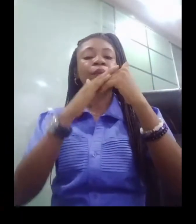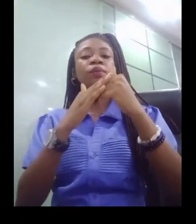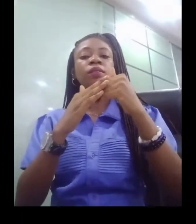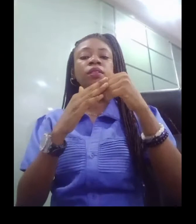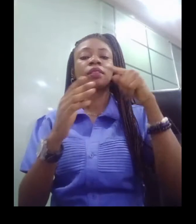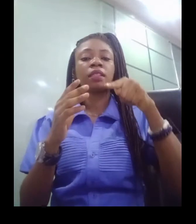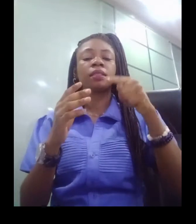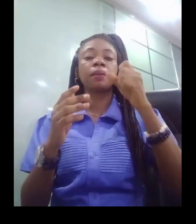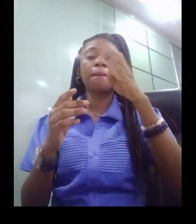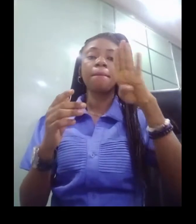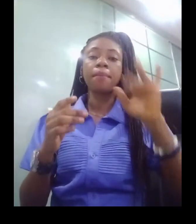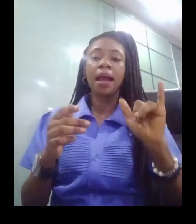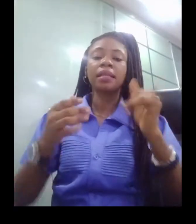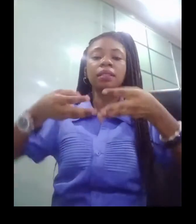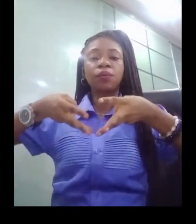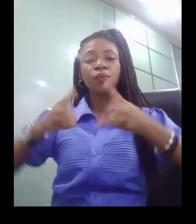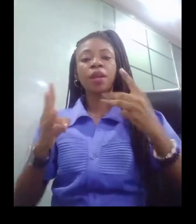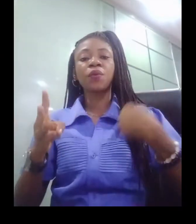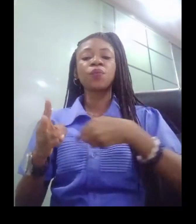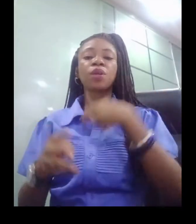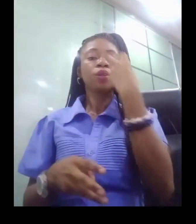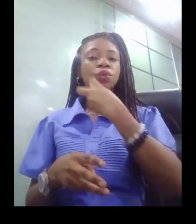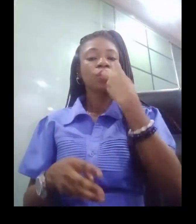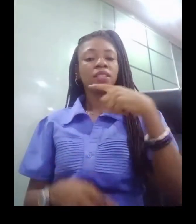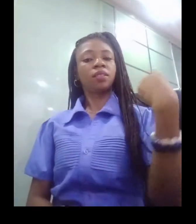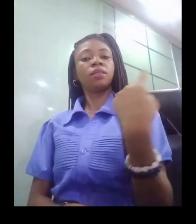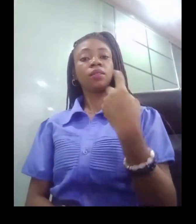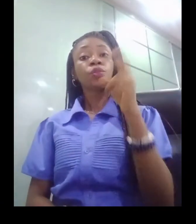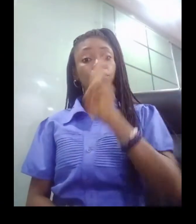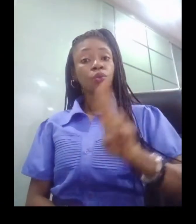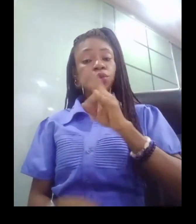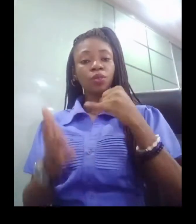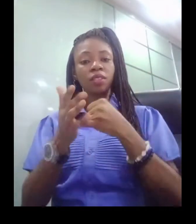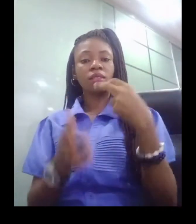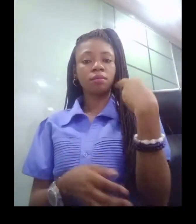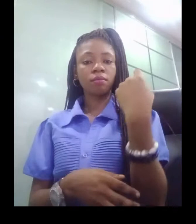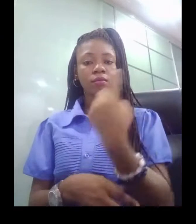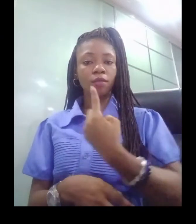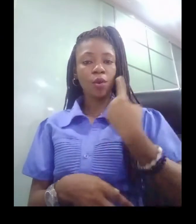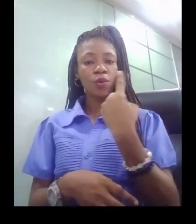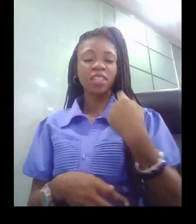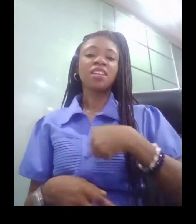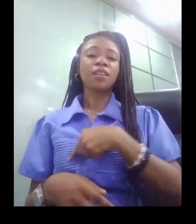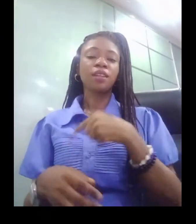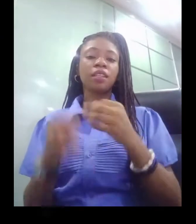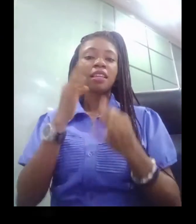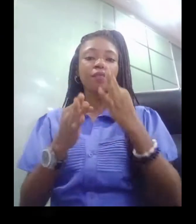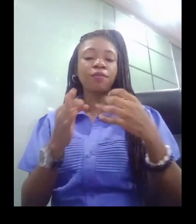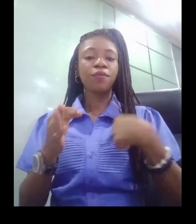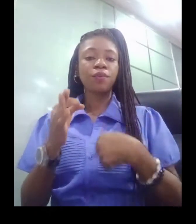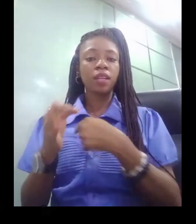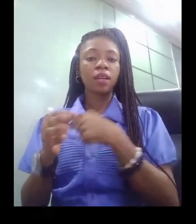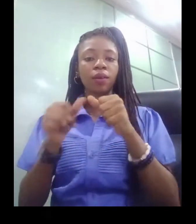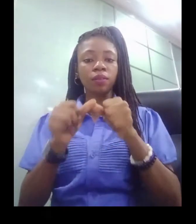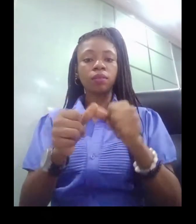of usage of that language. And when we continue to study that language, the